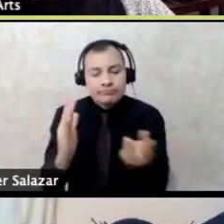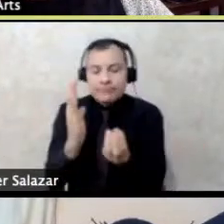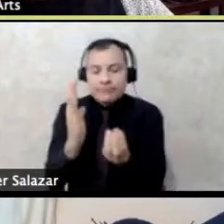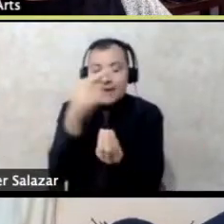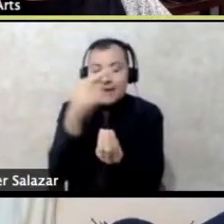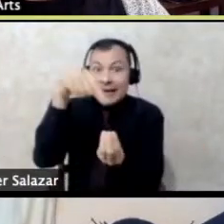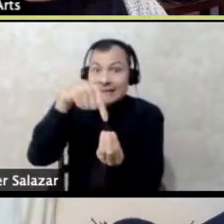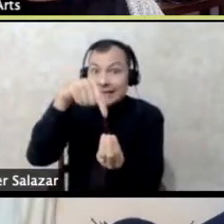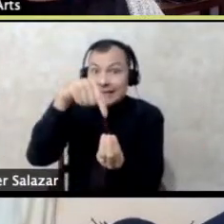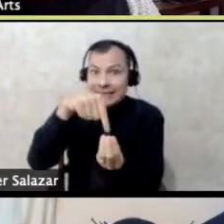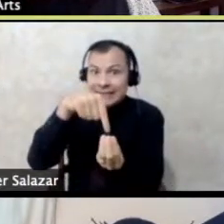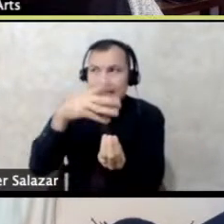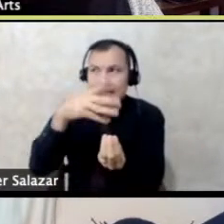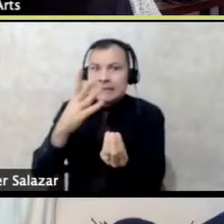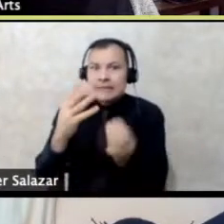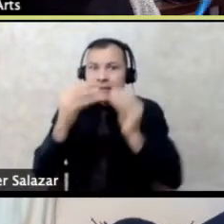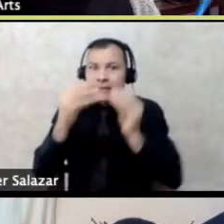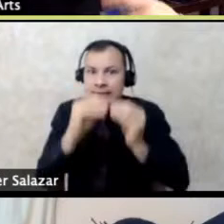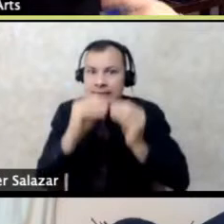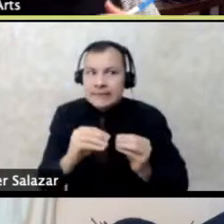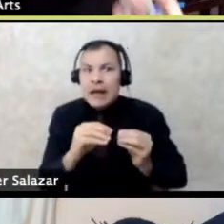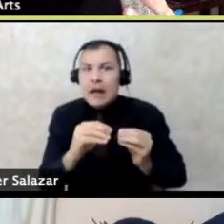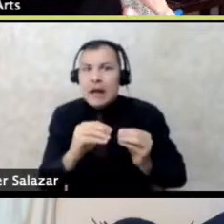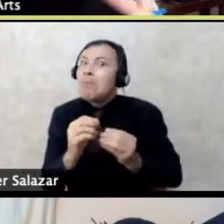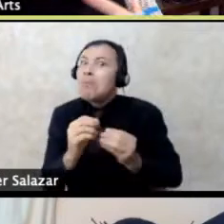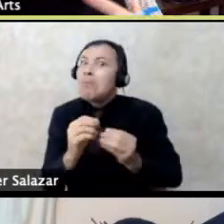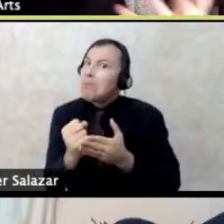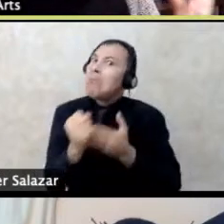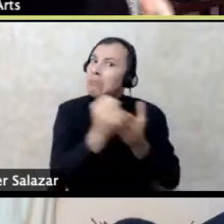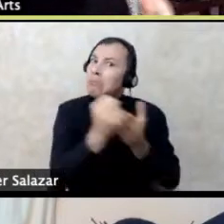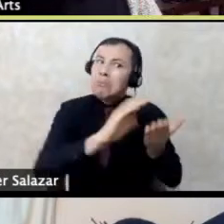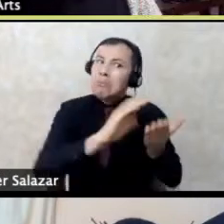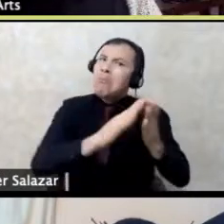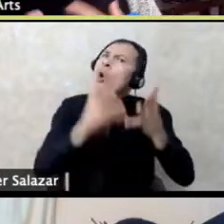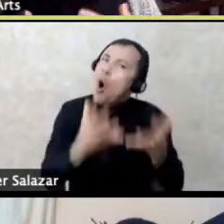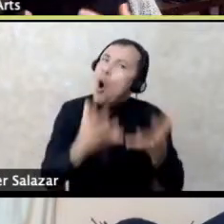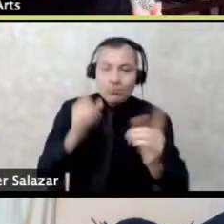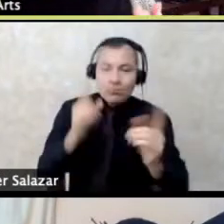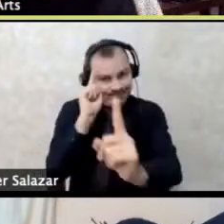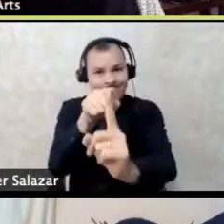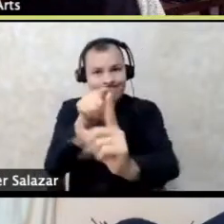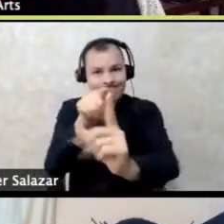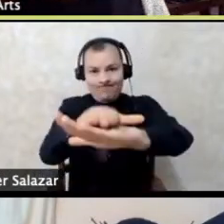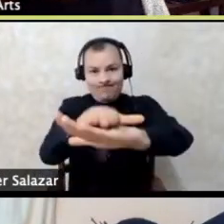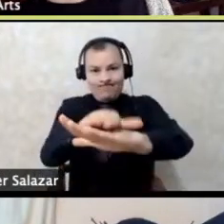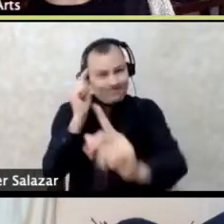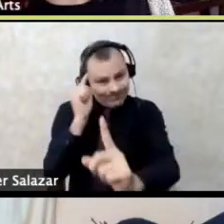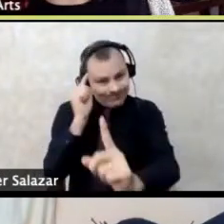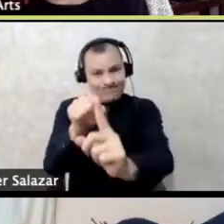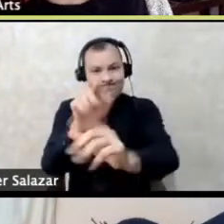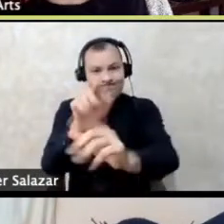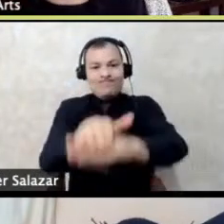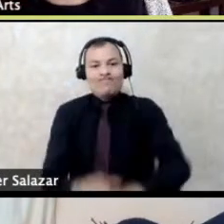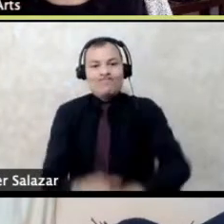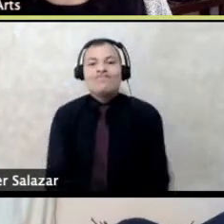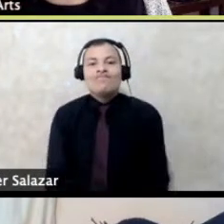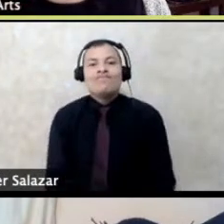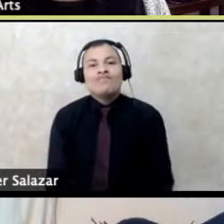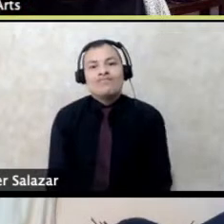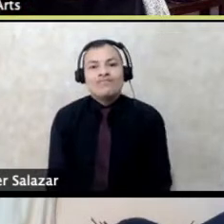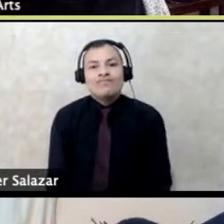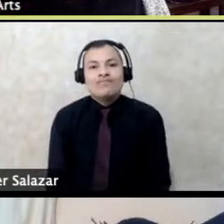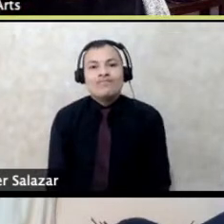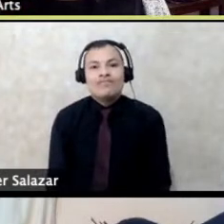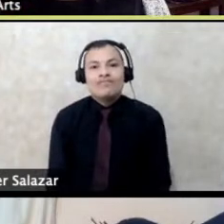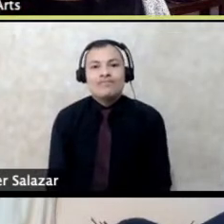dialogue has as a purpose to create a space for us to converse in how we create a peace and